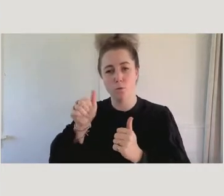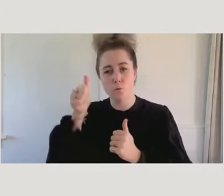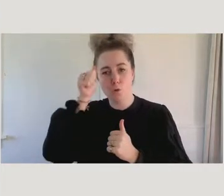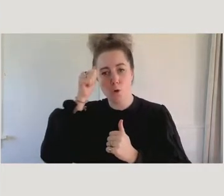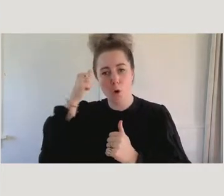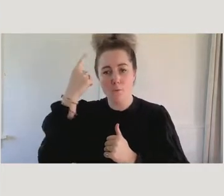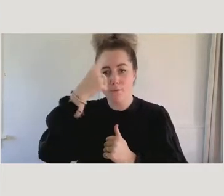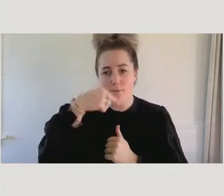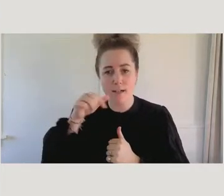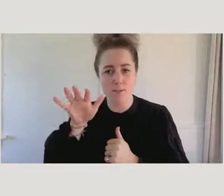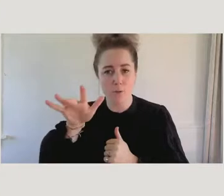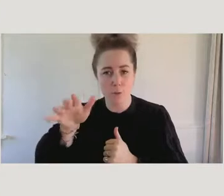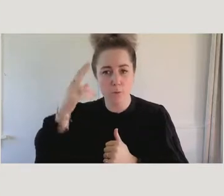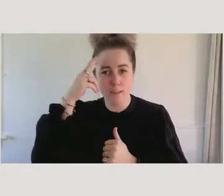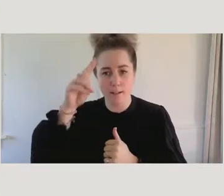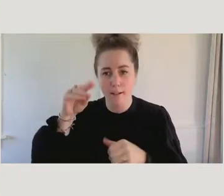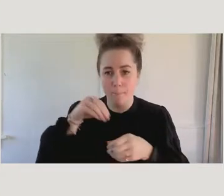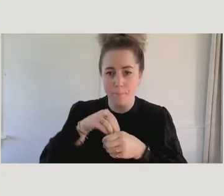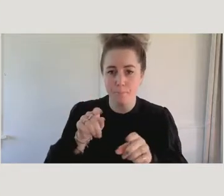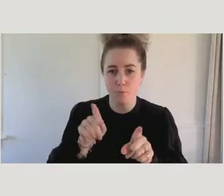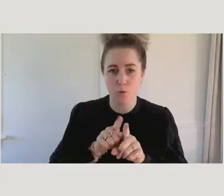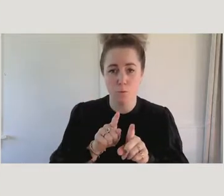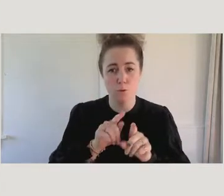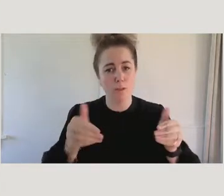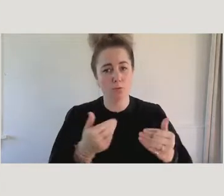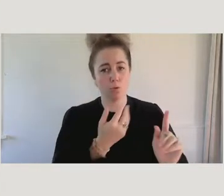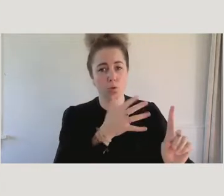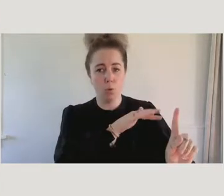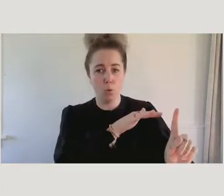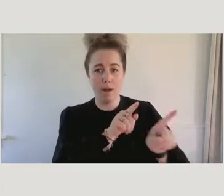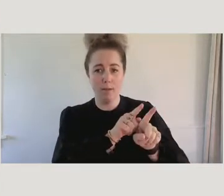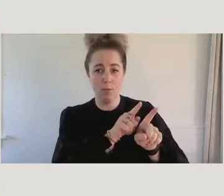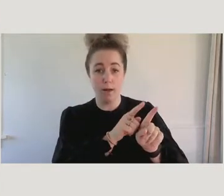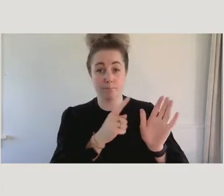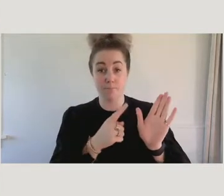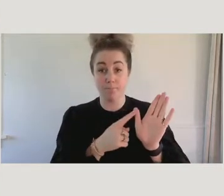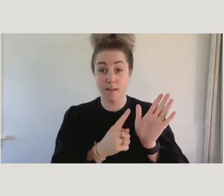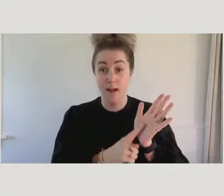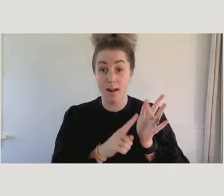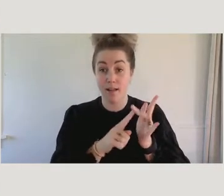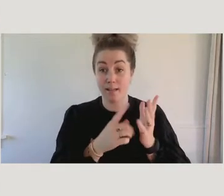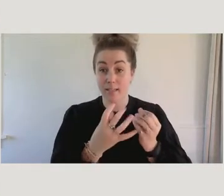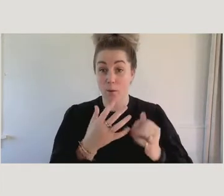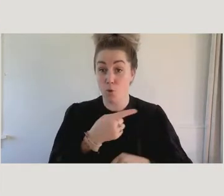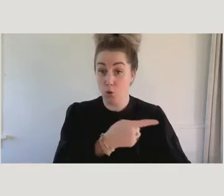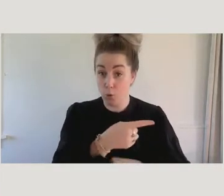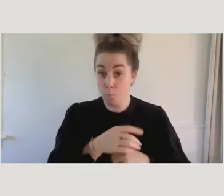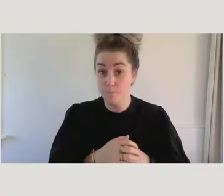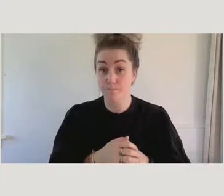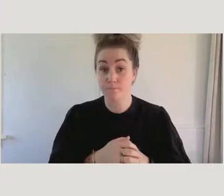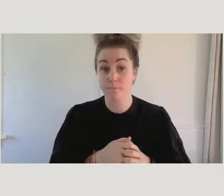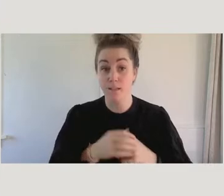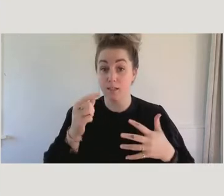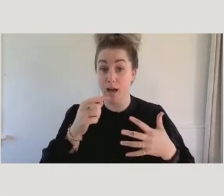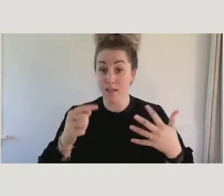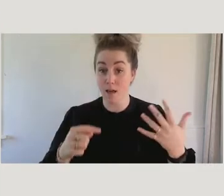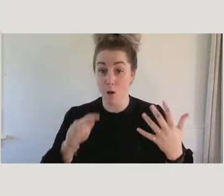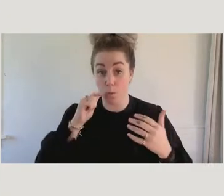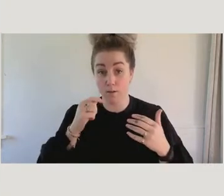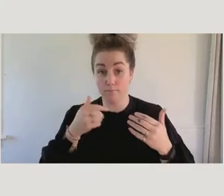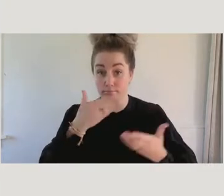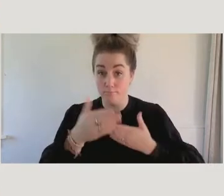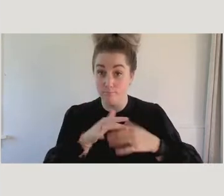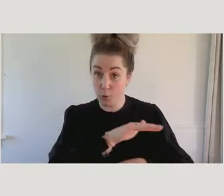and I'm going to get each of you to introduce yourselves so starting Ali with you and everybody else follow promptly